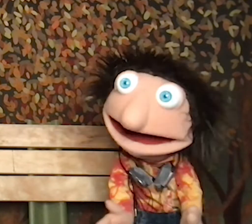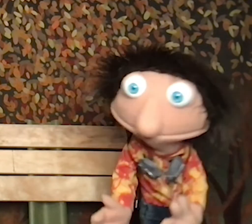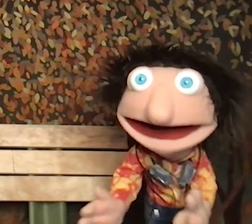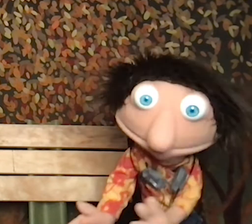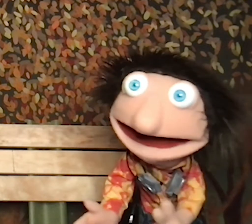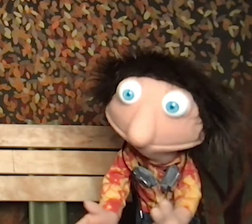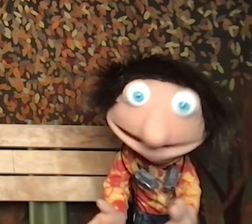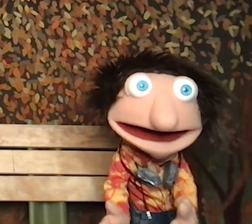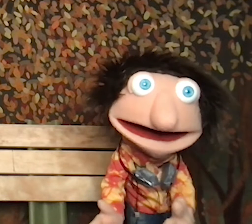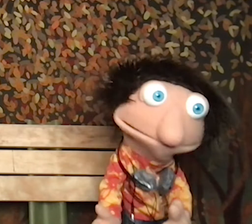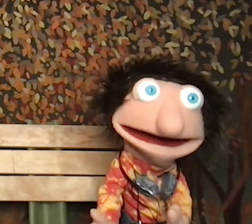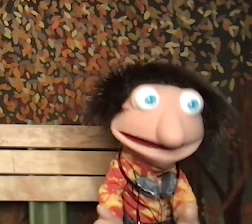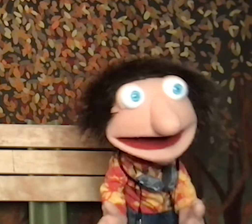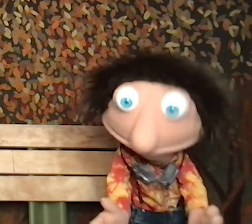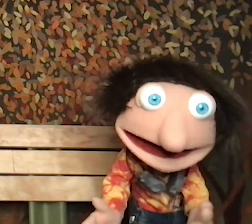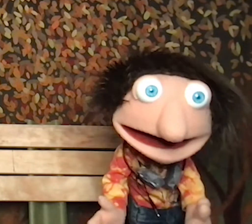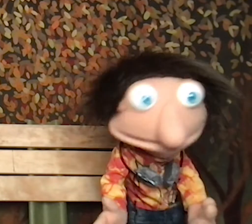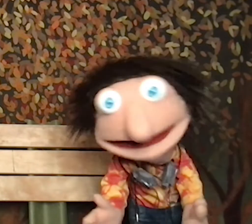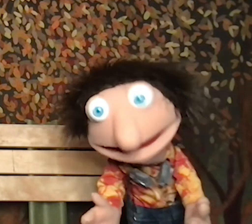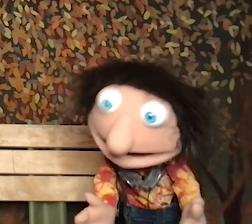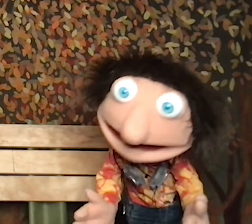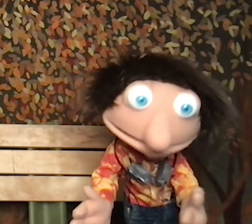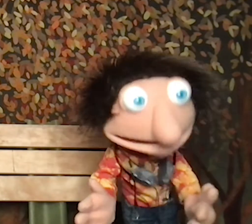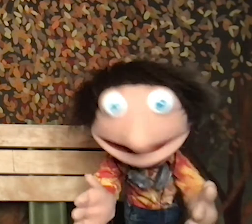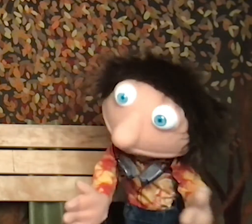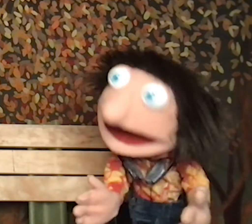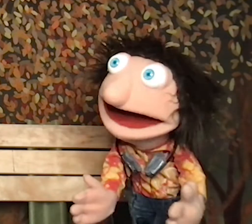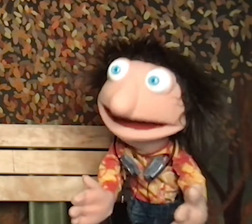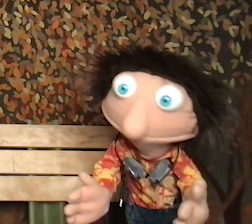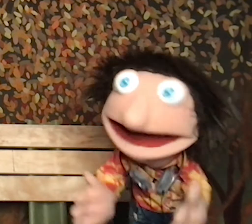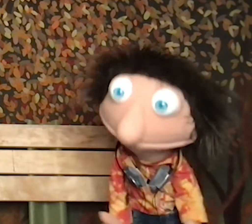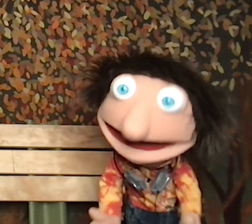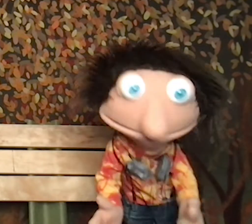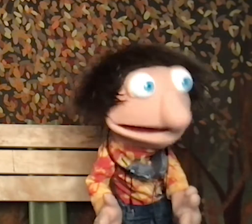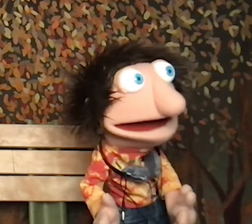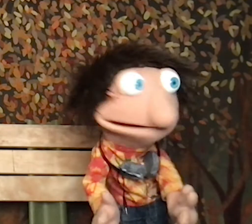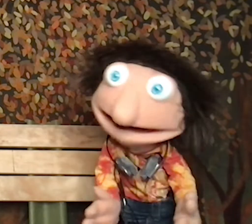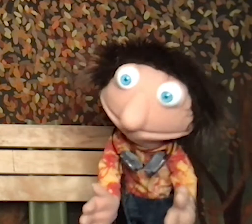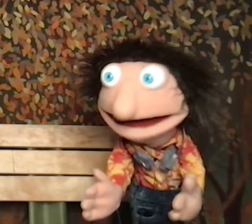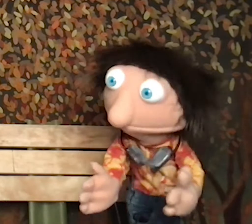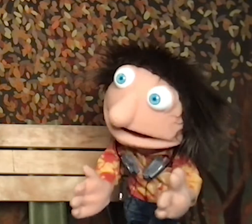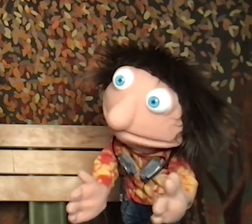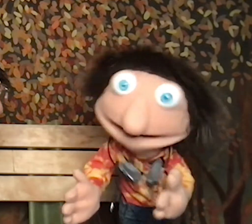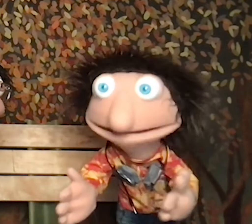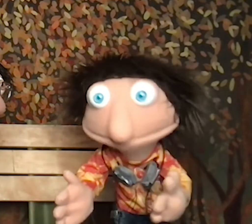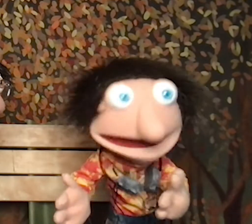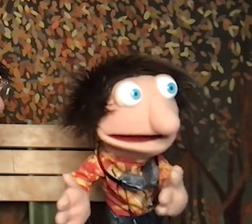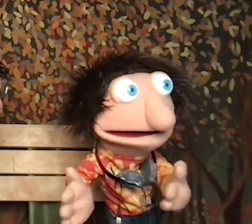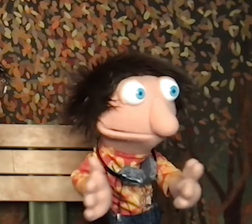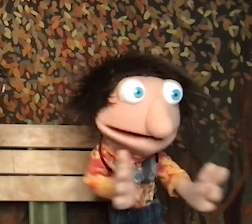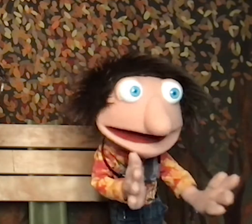and biters in the world, and if you're a barker, don't mess with a biter. But one day he'll get it. I promise